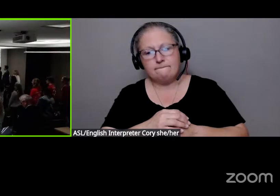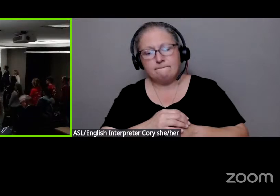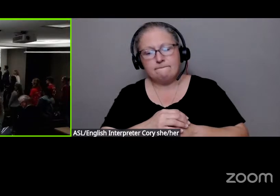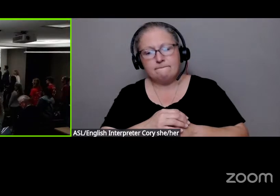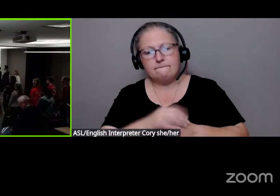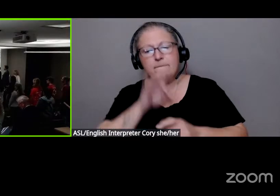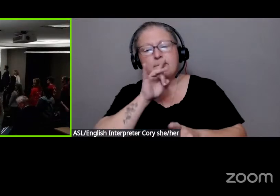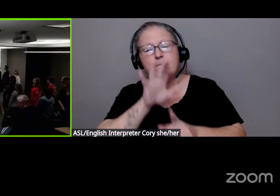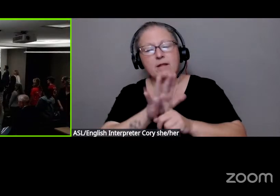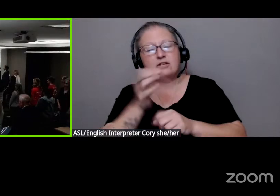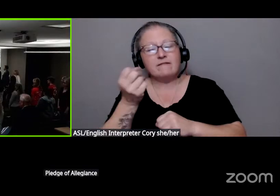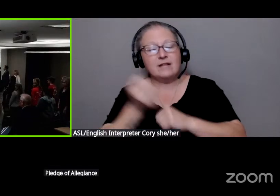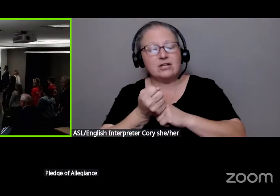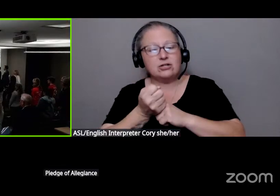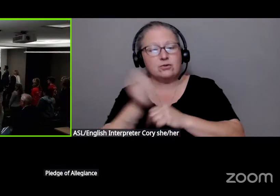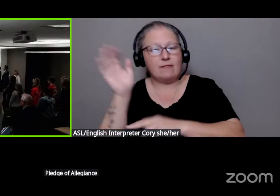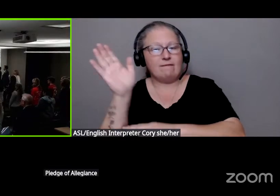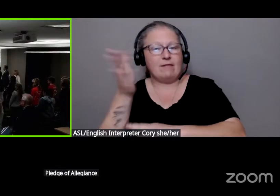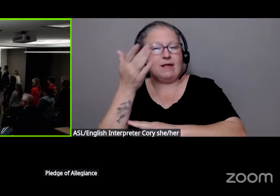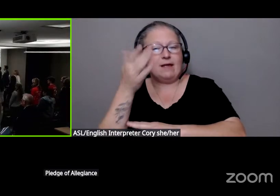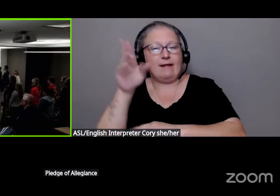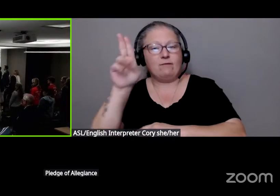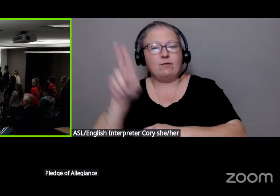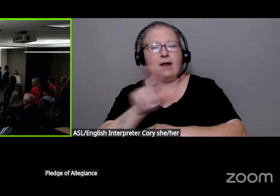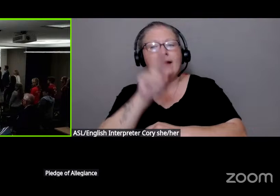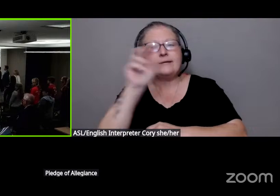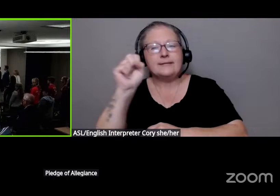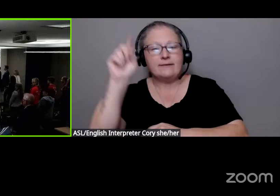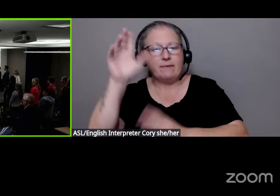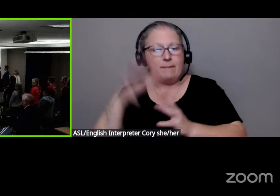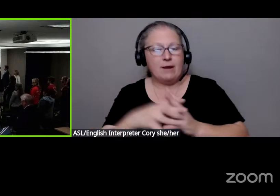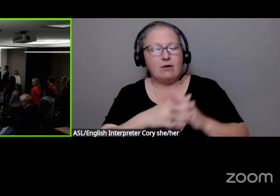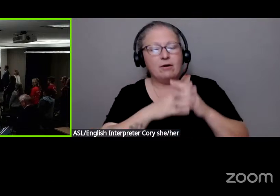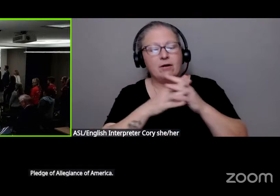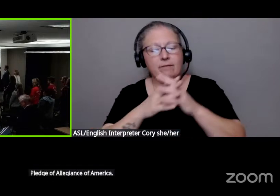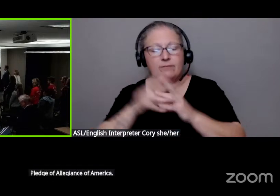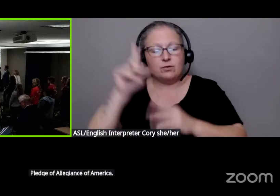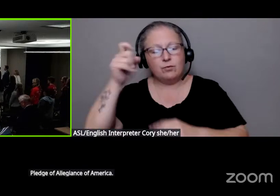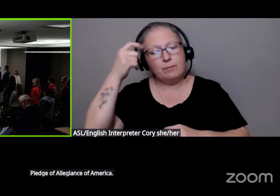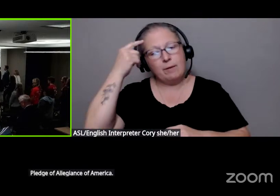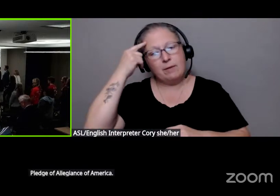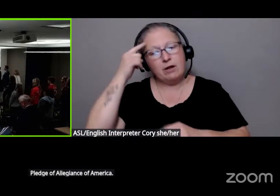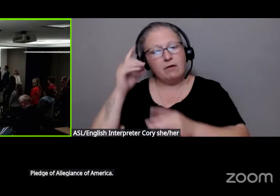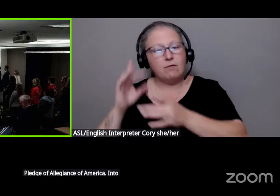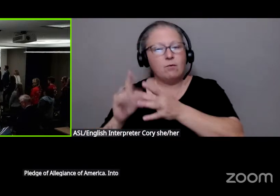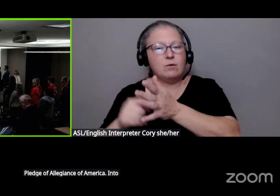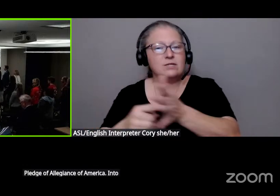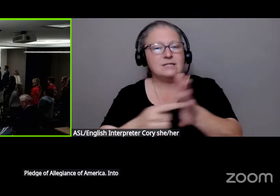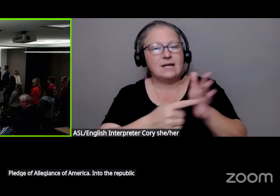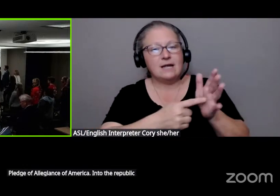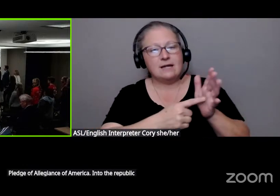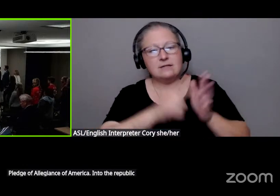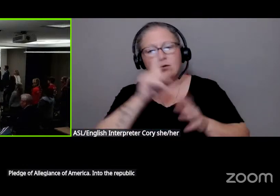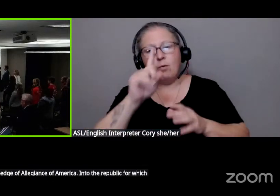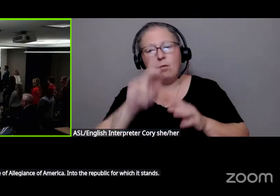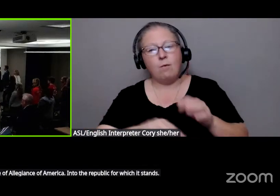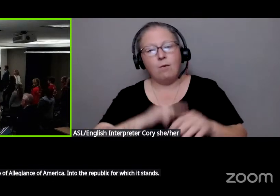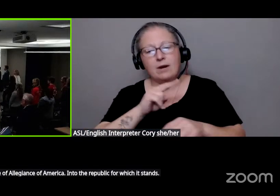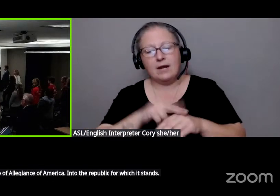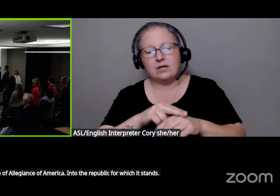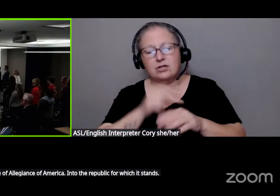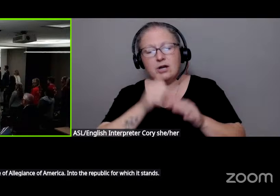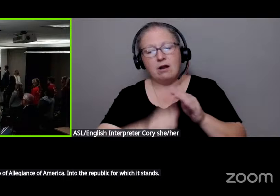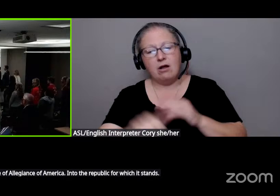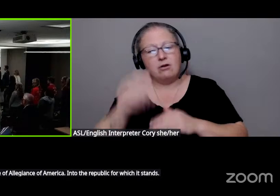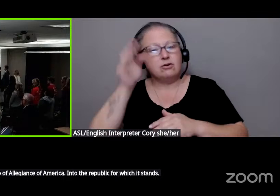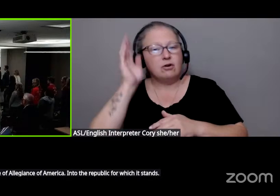Pledge of Allegiance to the United States of America and to the republic for which it stands, one